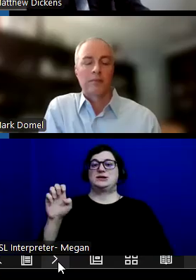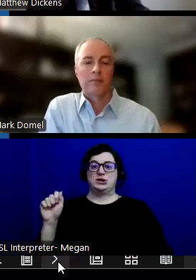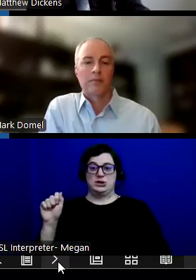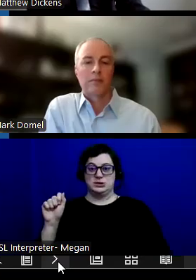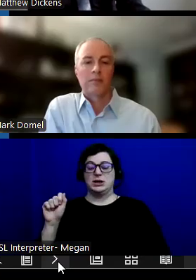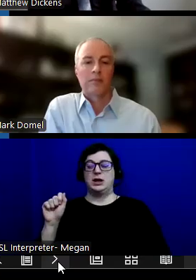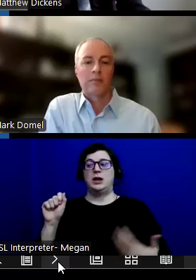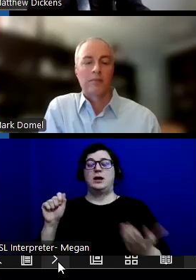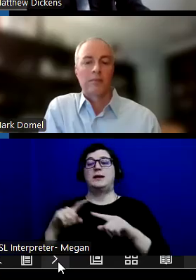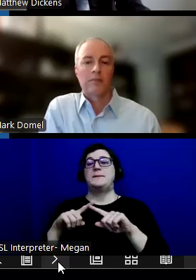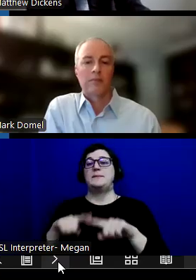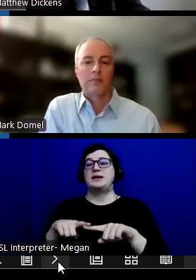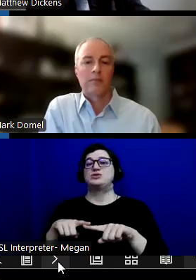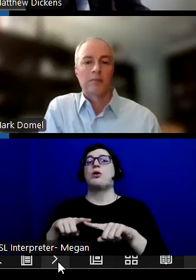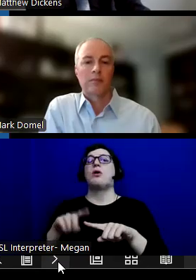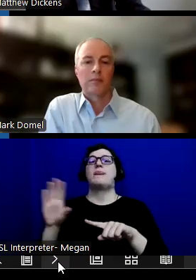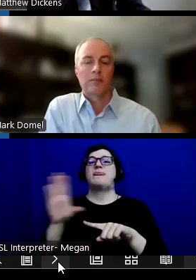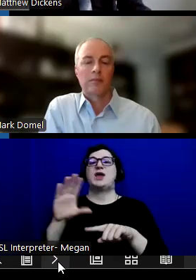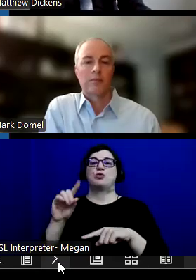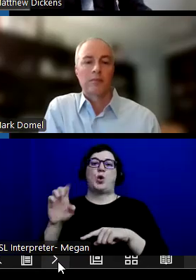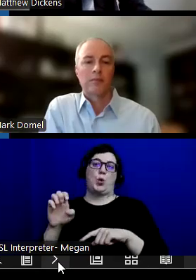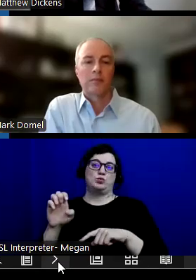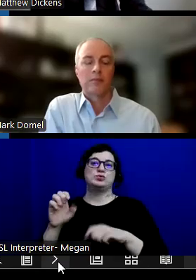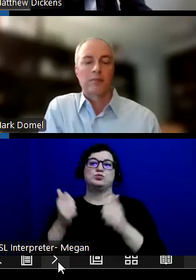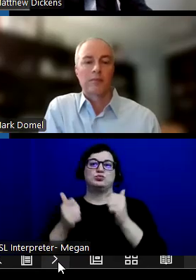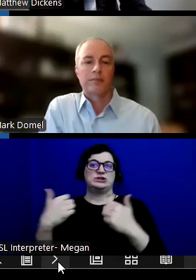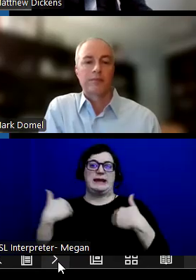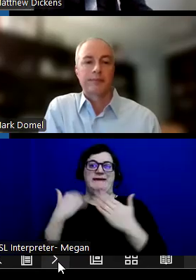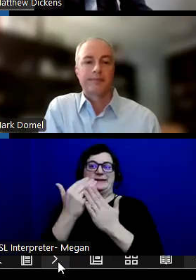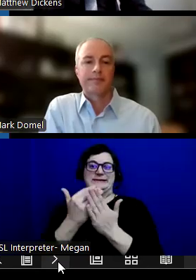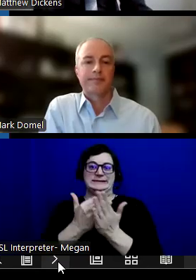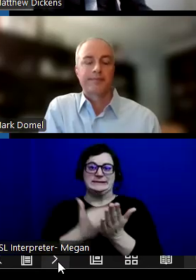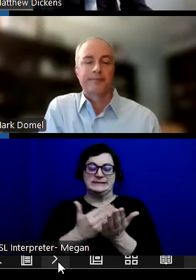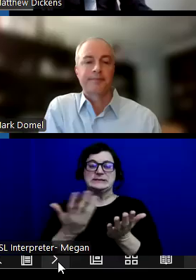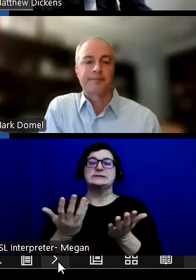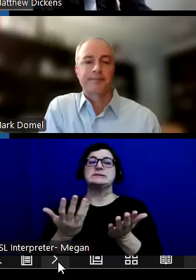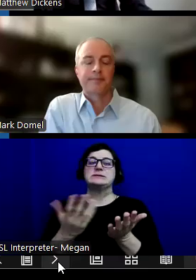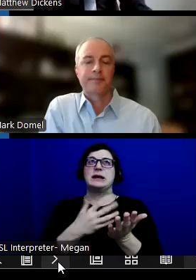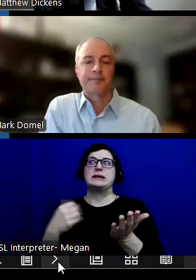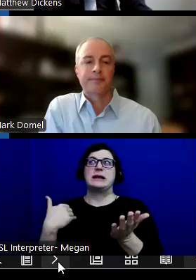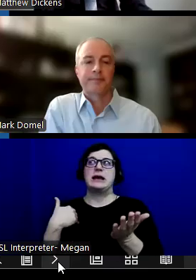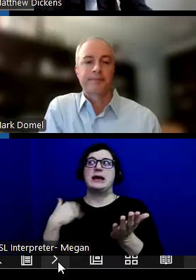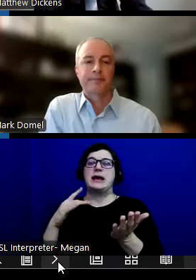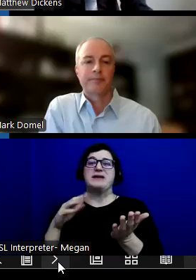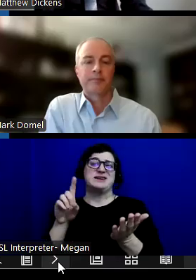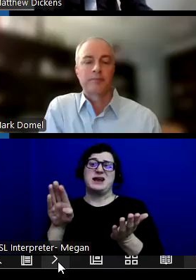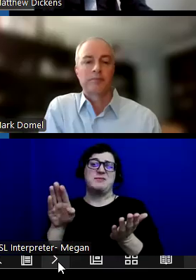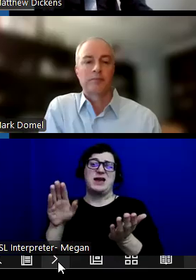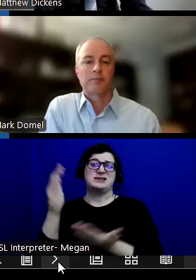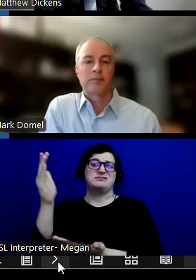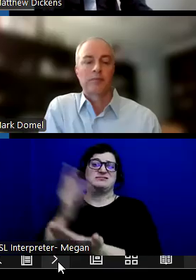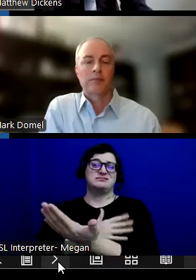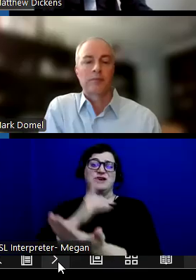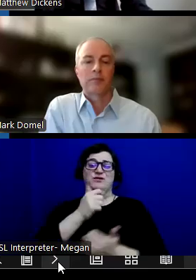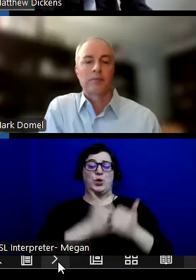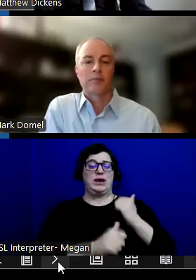based on the codes listed, and then they have a database, and for each